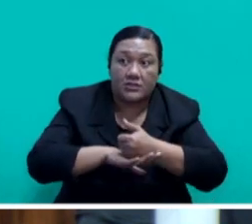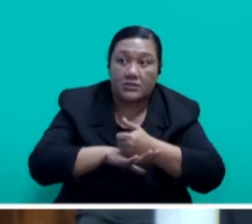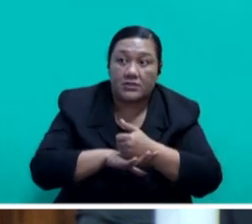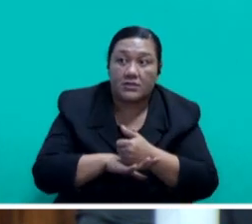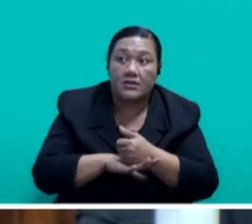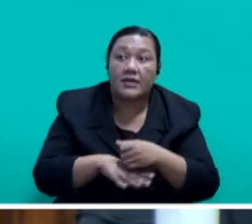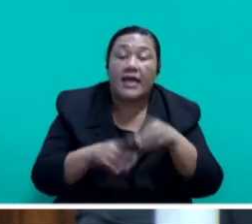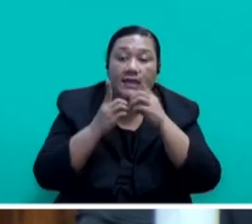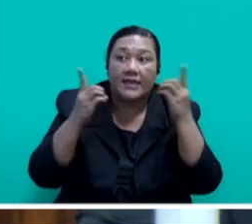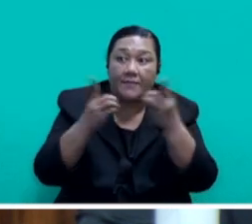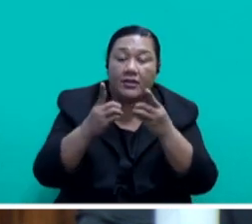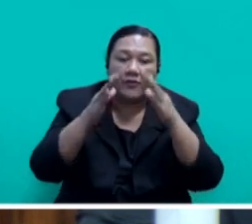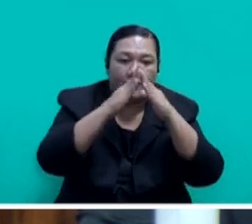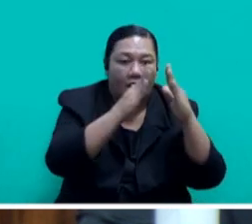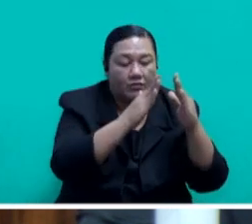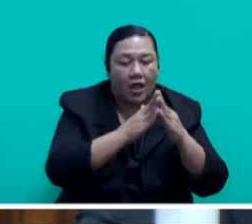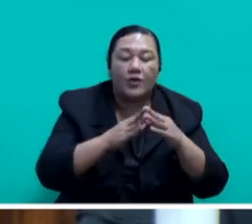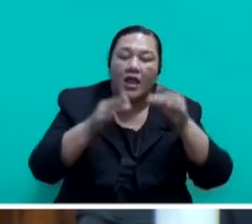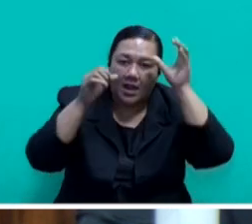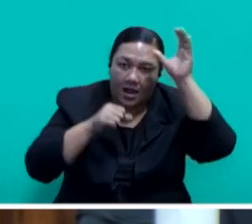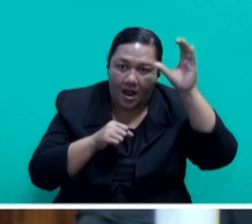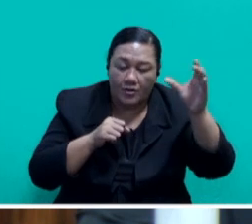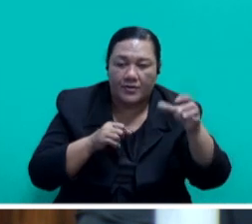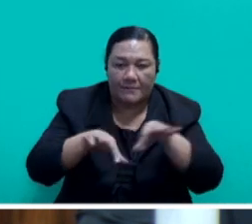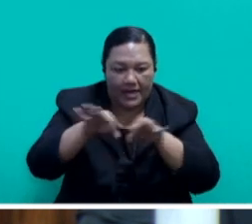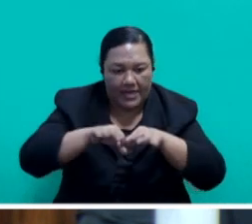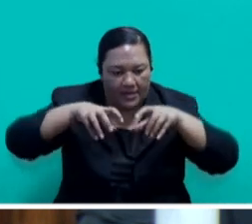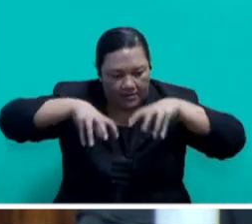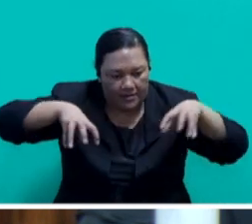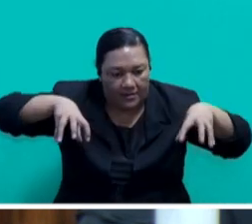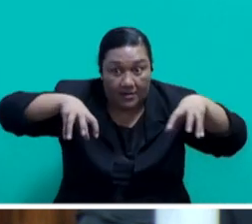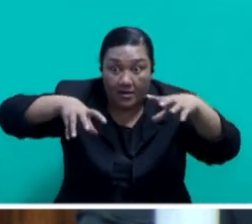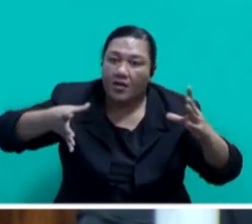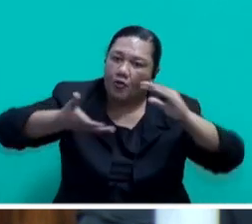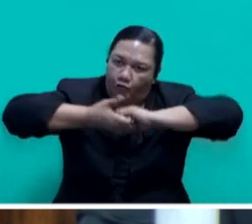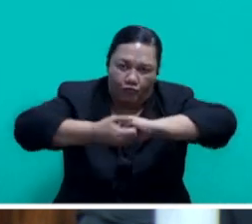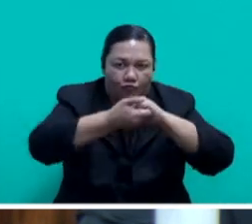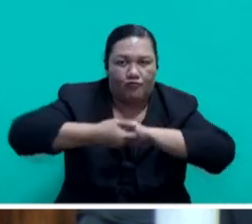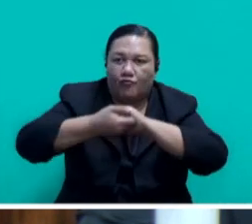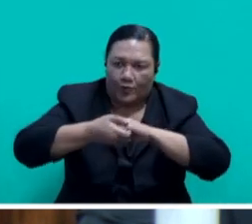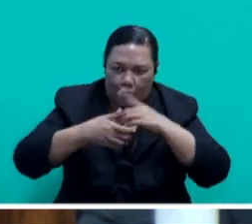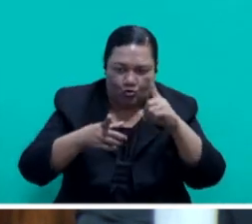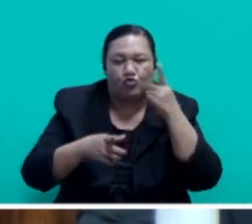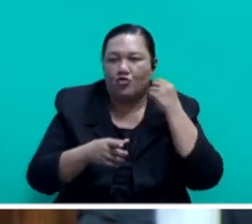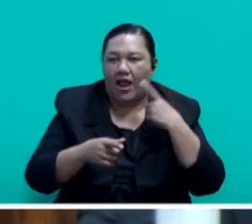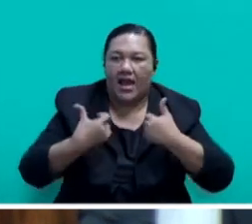and the Department of Town and Country Planning. By centralizing these inquiries, Mr. Speaker, sir, we aim to streamline